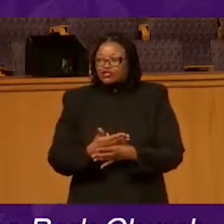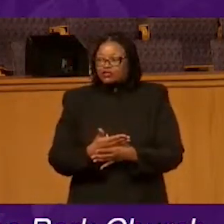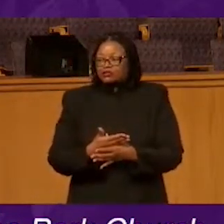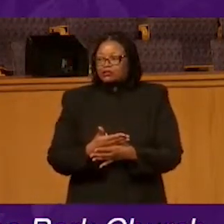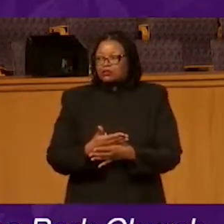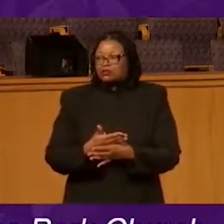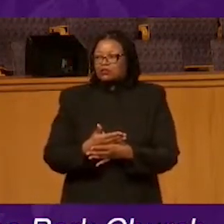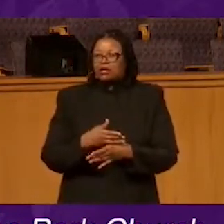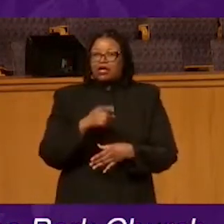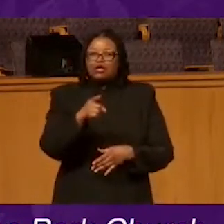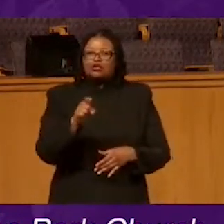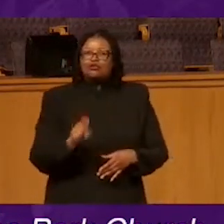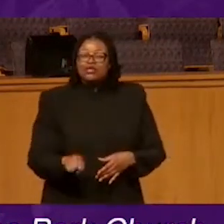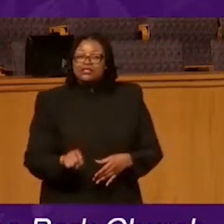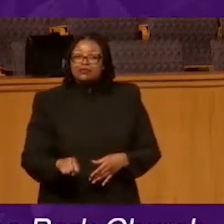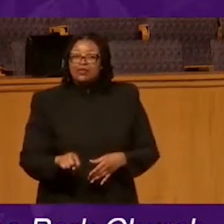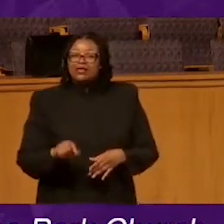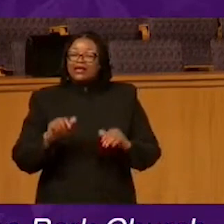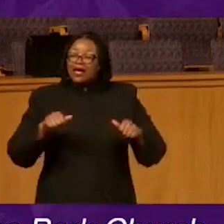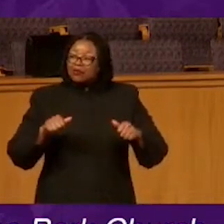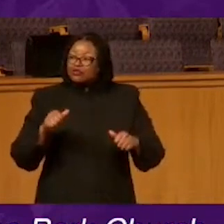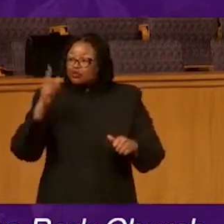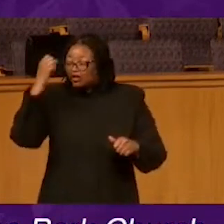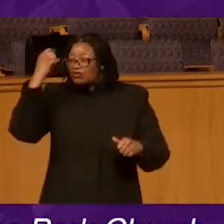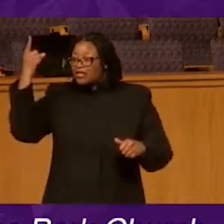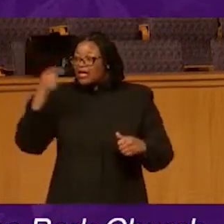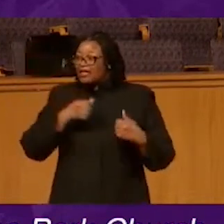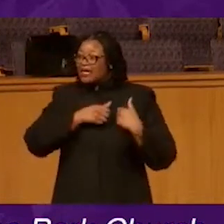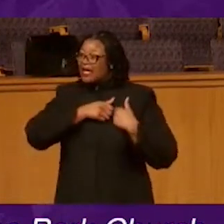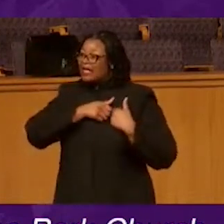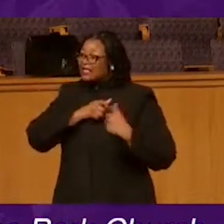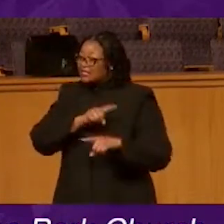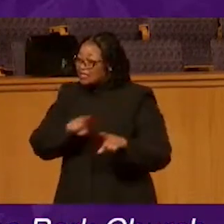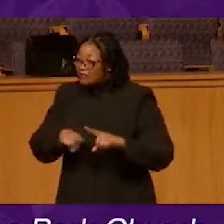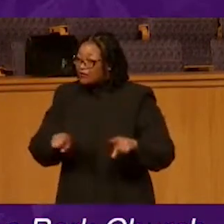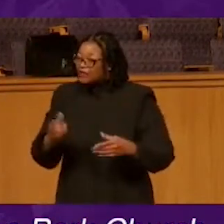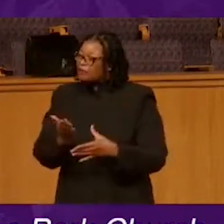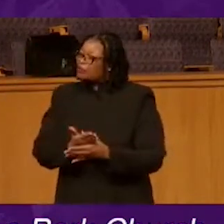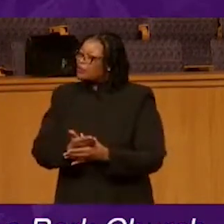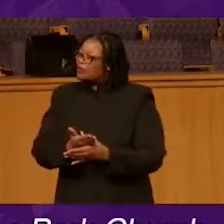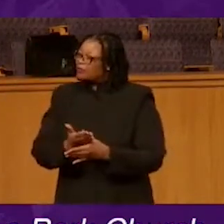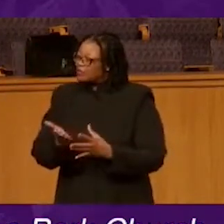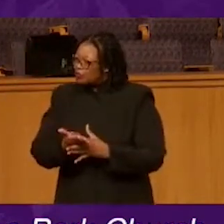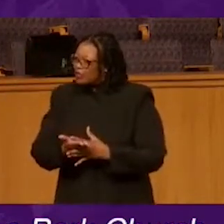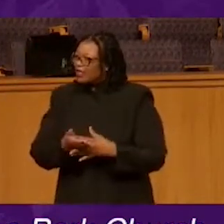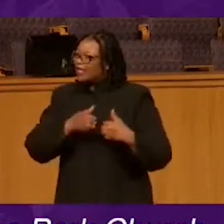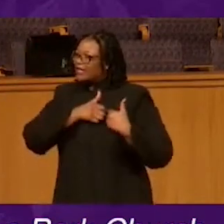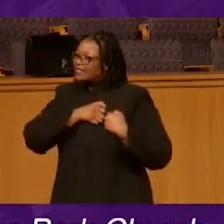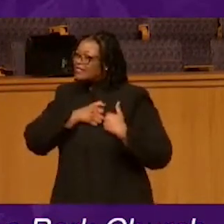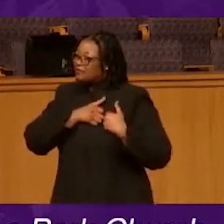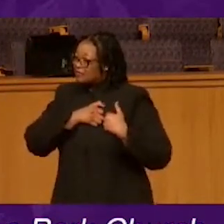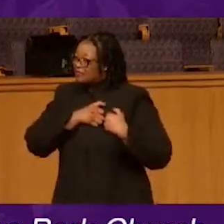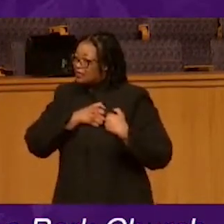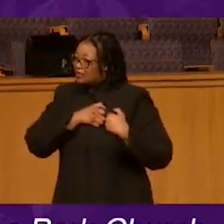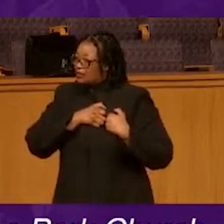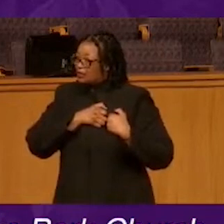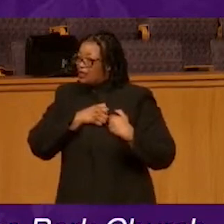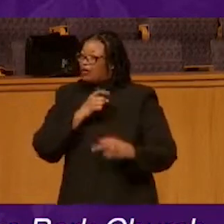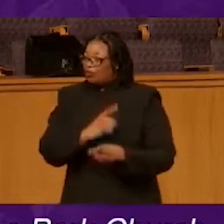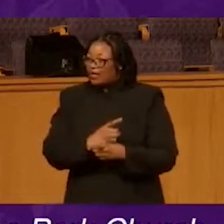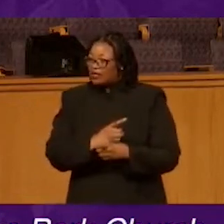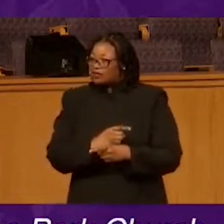subterfuge, you must be able to discern between intimacy and intention. Samson, that was his